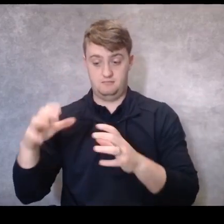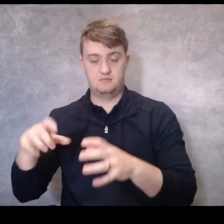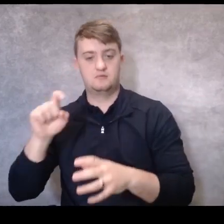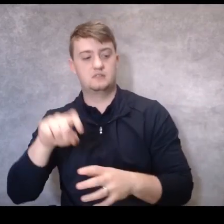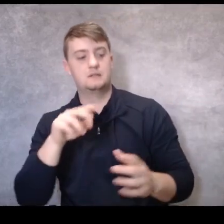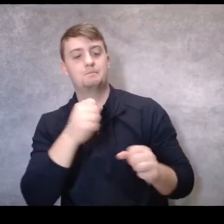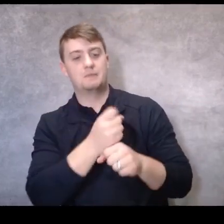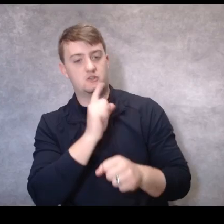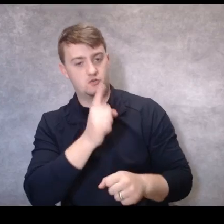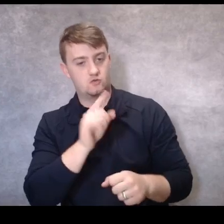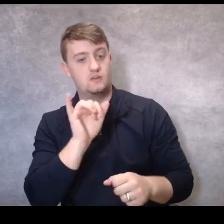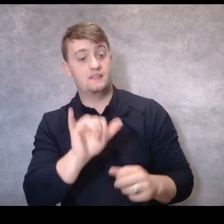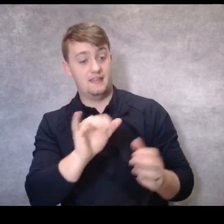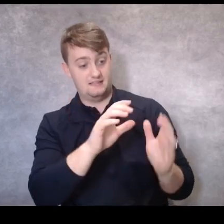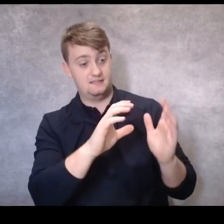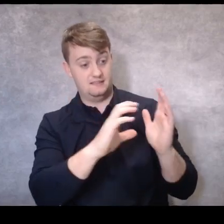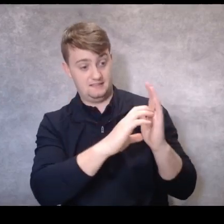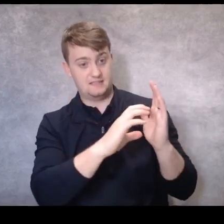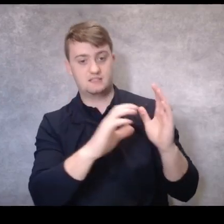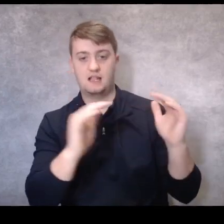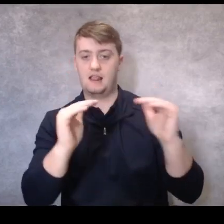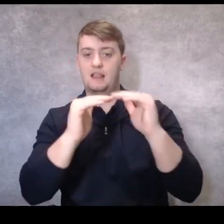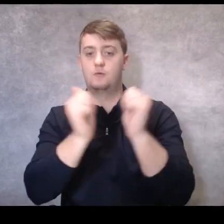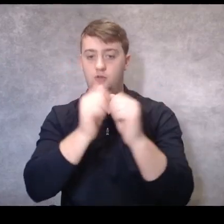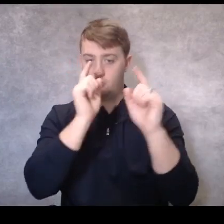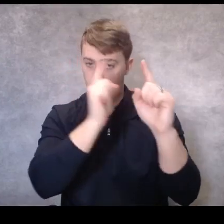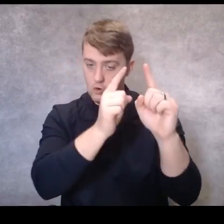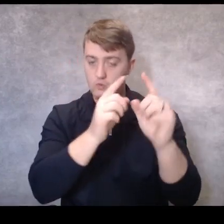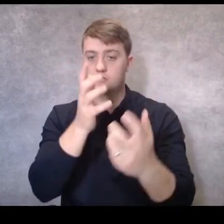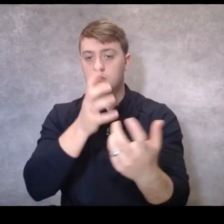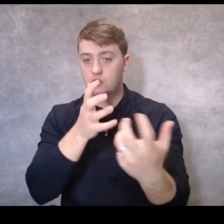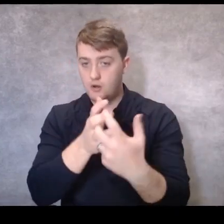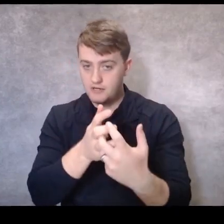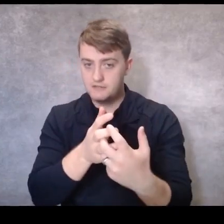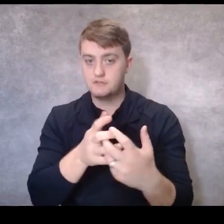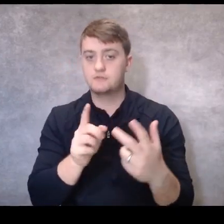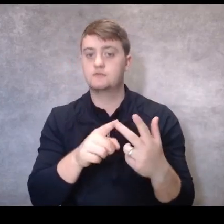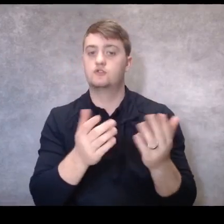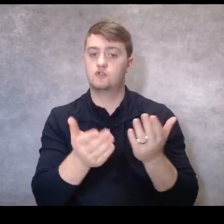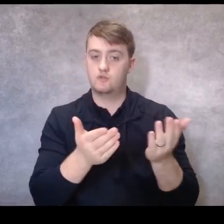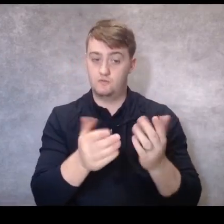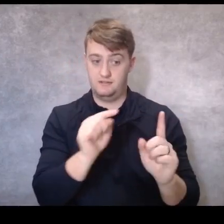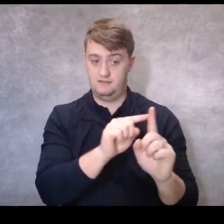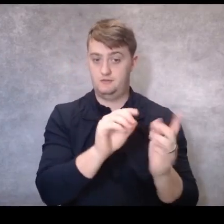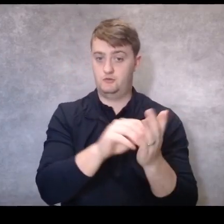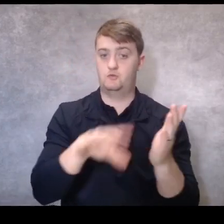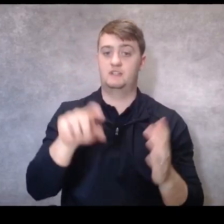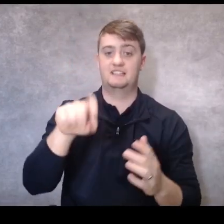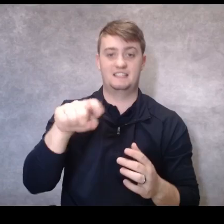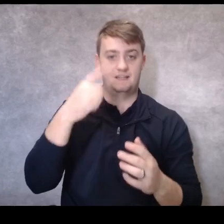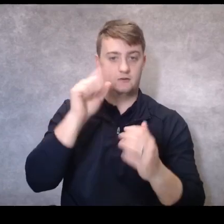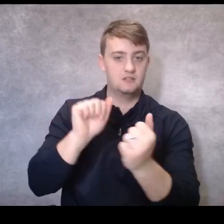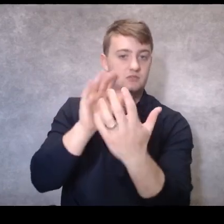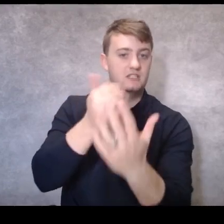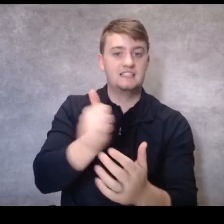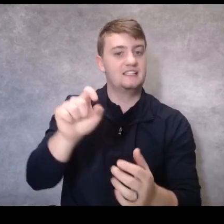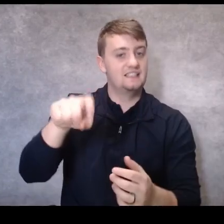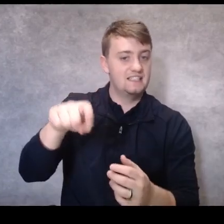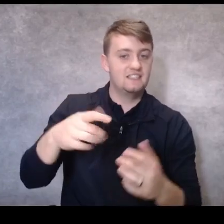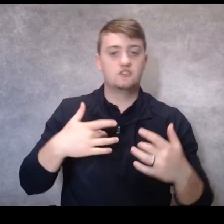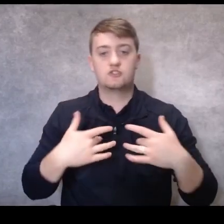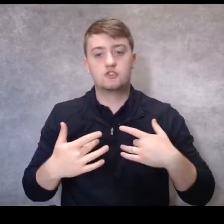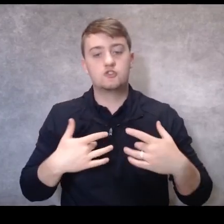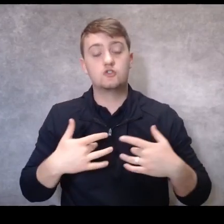also ensure that this section aligns with the goals, accommodations, and services the student needs to address any needs